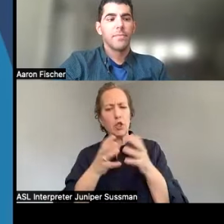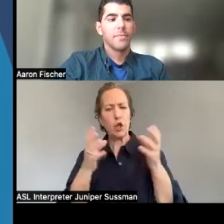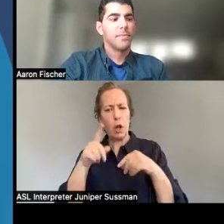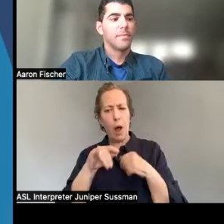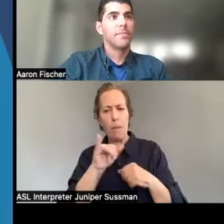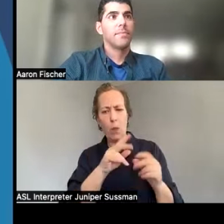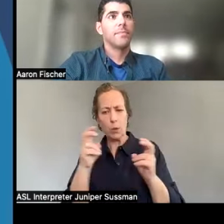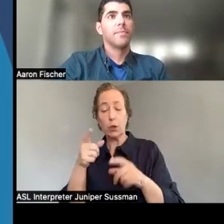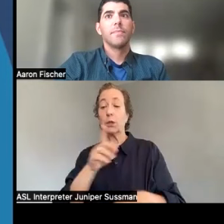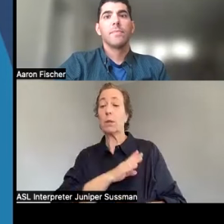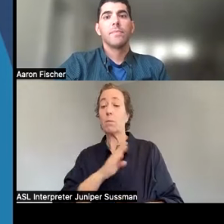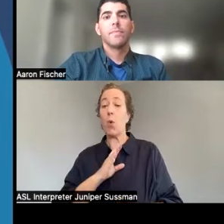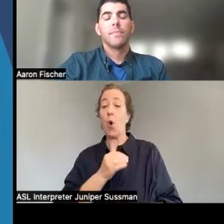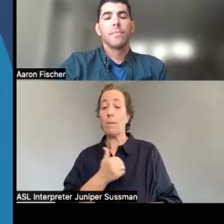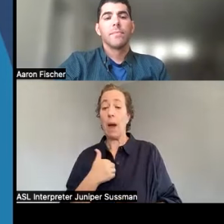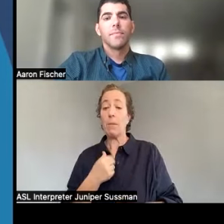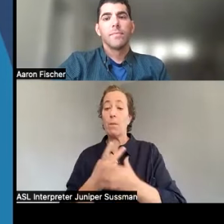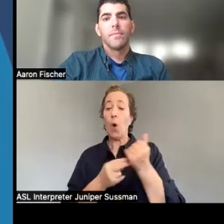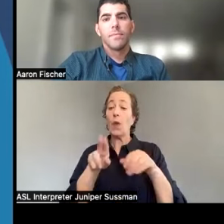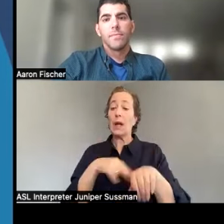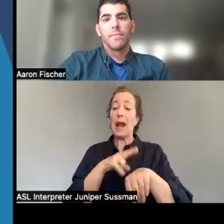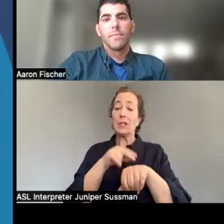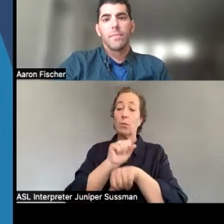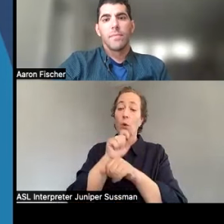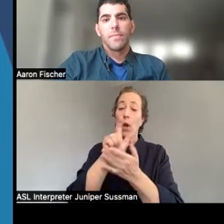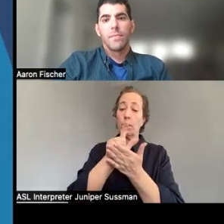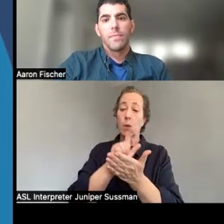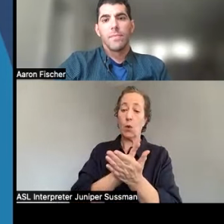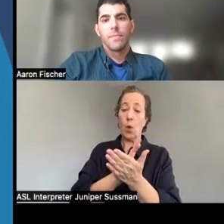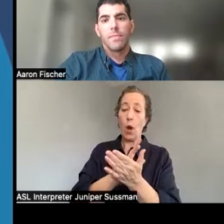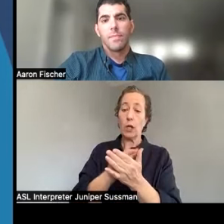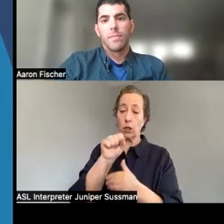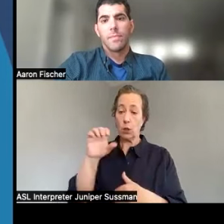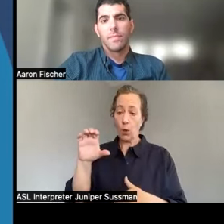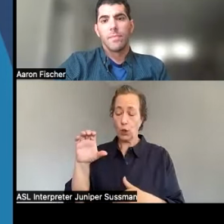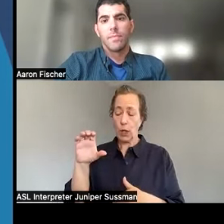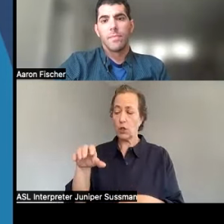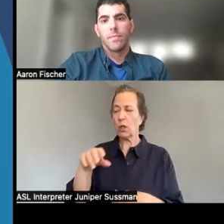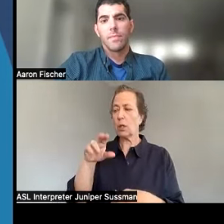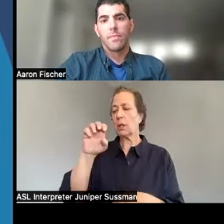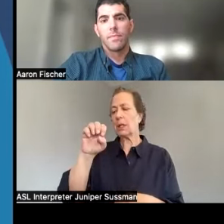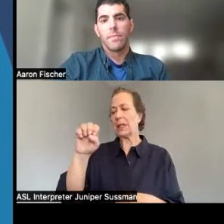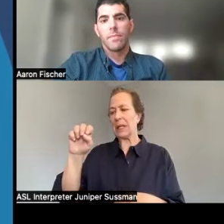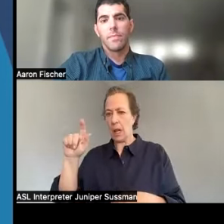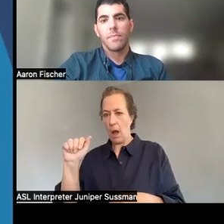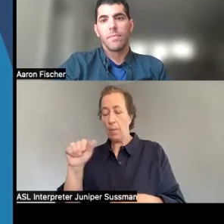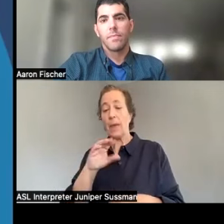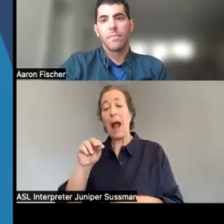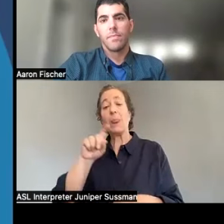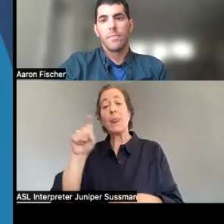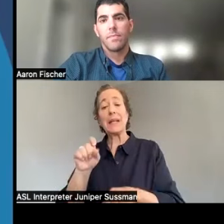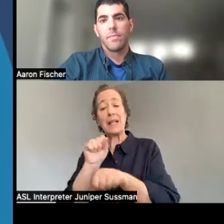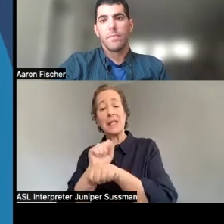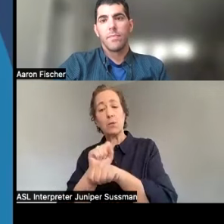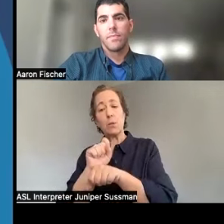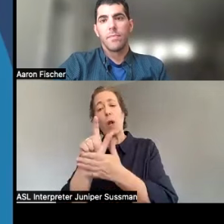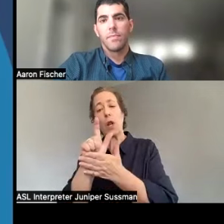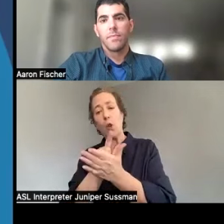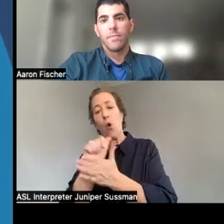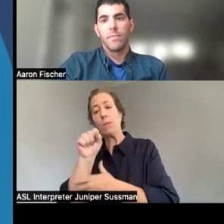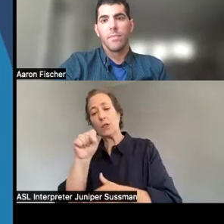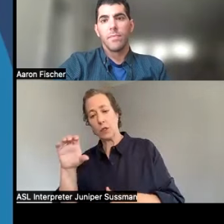board member of both the National Employment Lawyers Association, otherwise known as NELA, and the Texas Employment Lawyers Association,